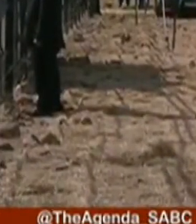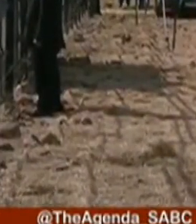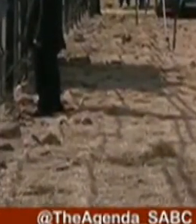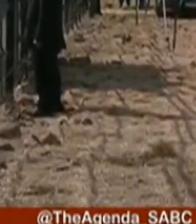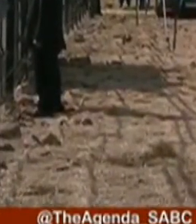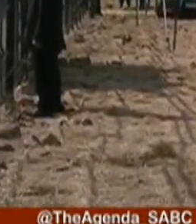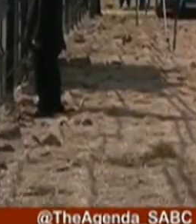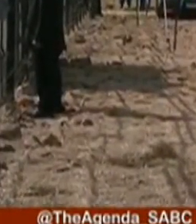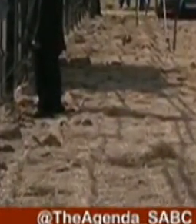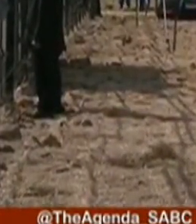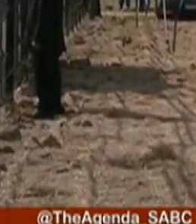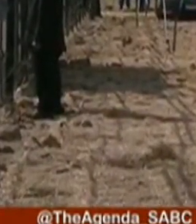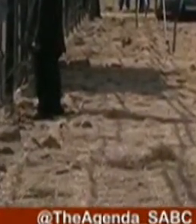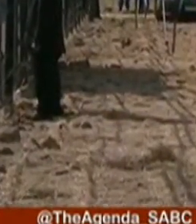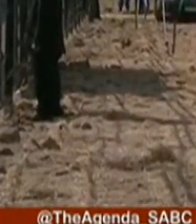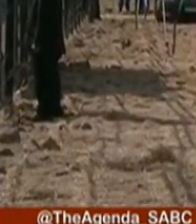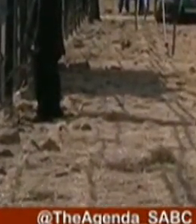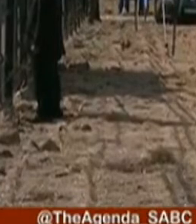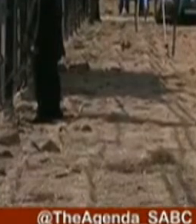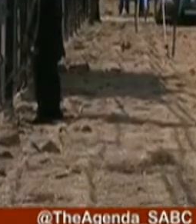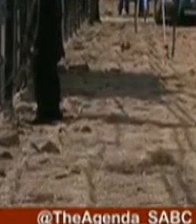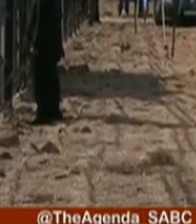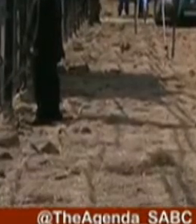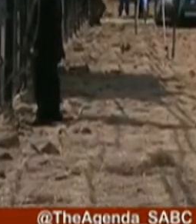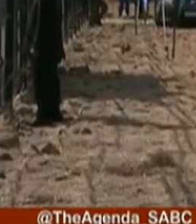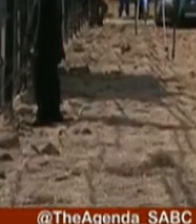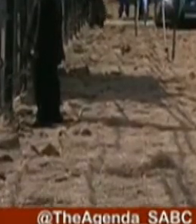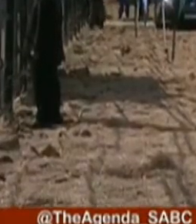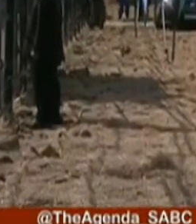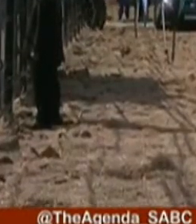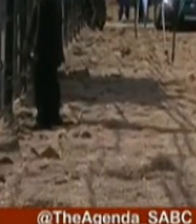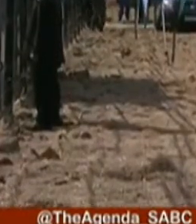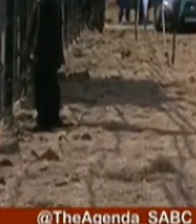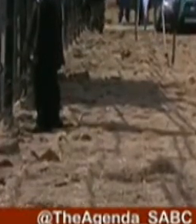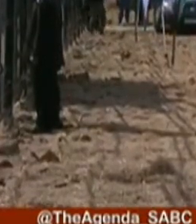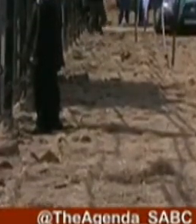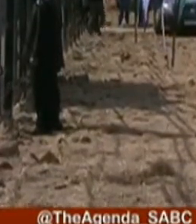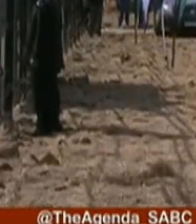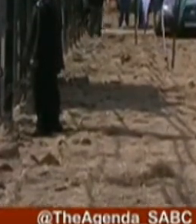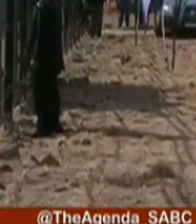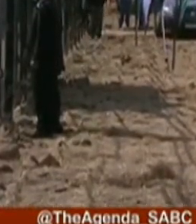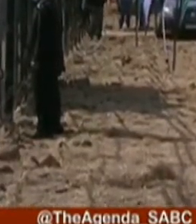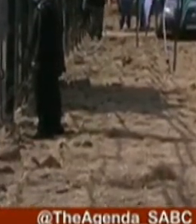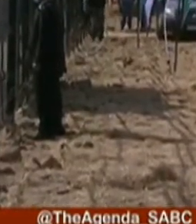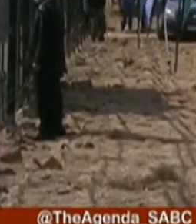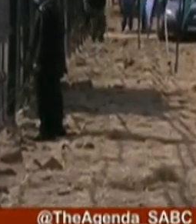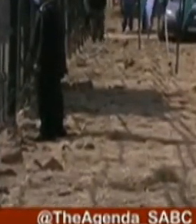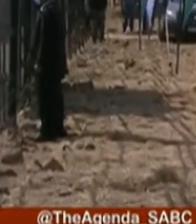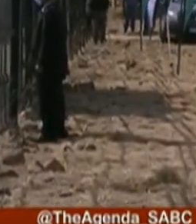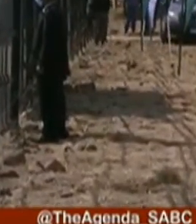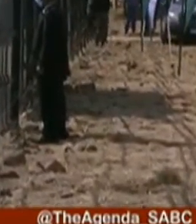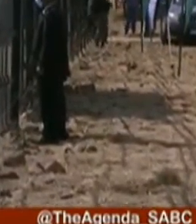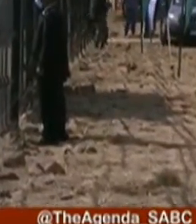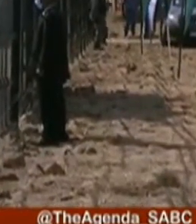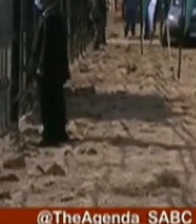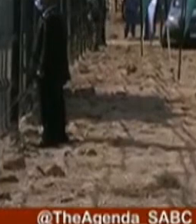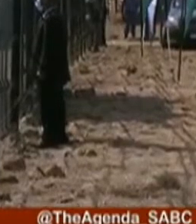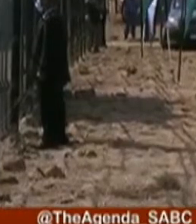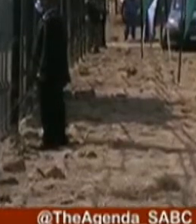part of the commemorations of Freedom Day in South Africa. The second